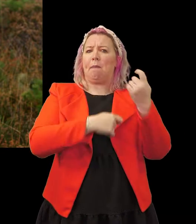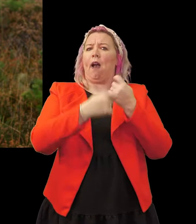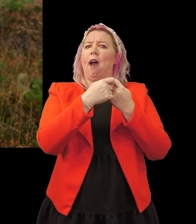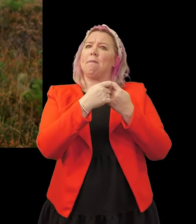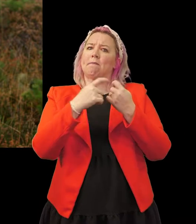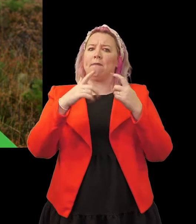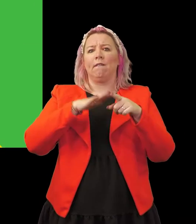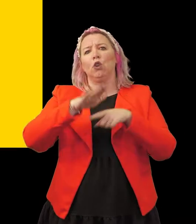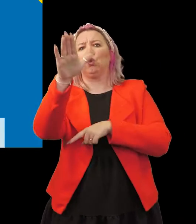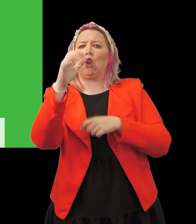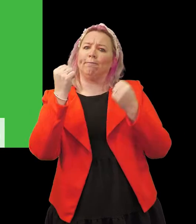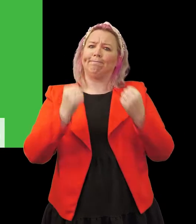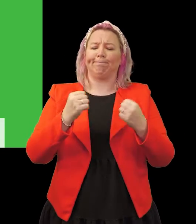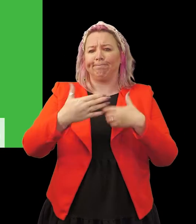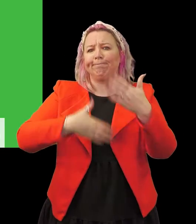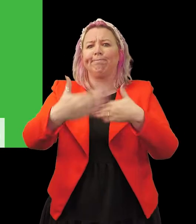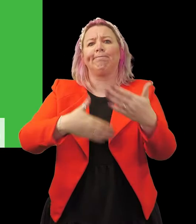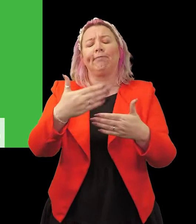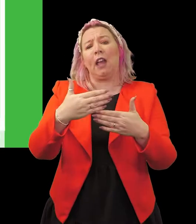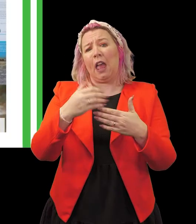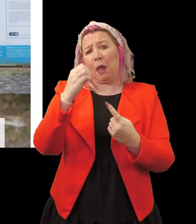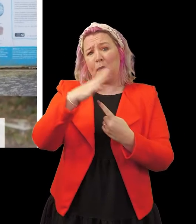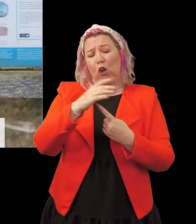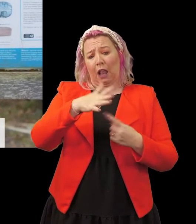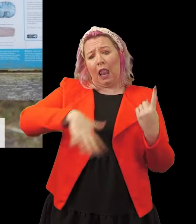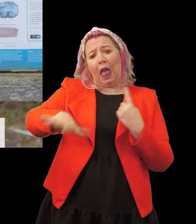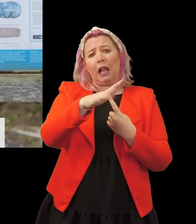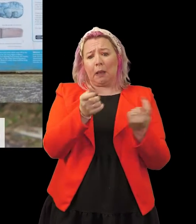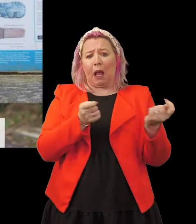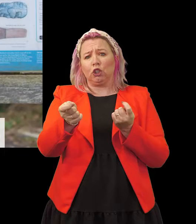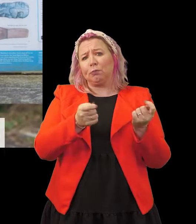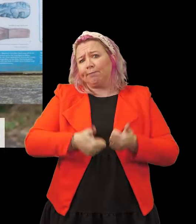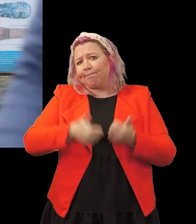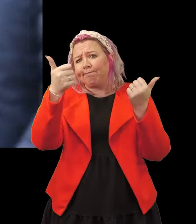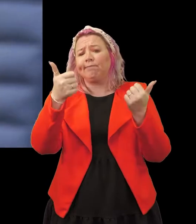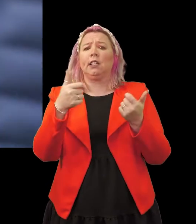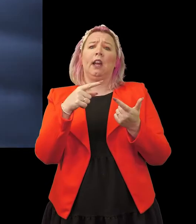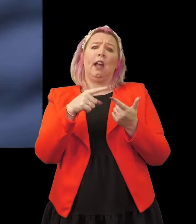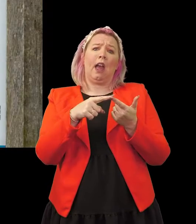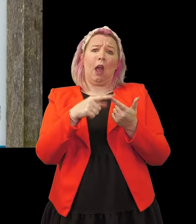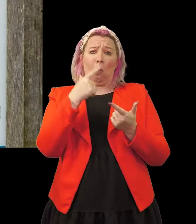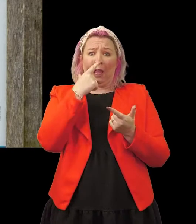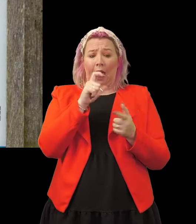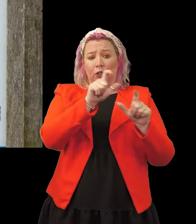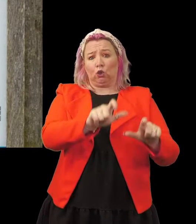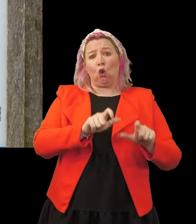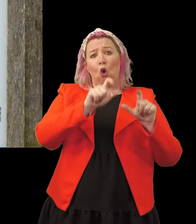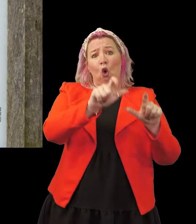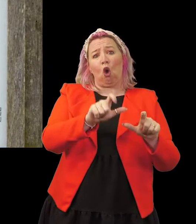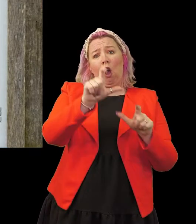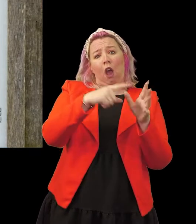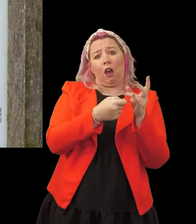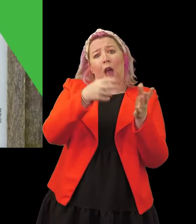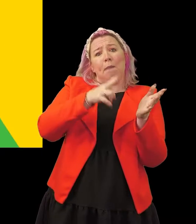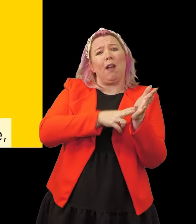that we are looking for. It's really important that we have effective land management to not only store carbon for